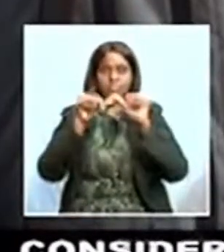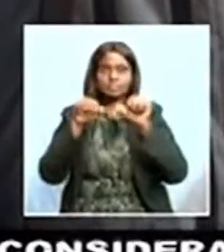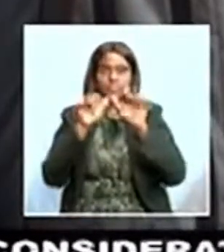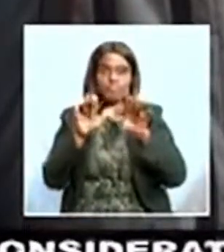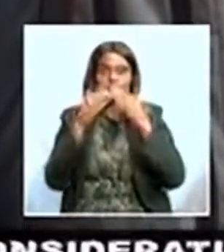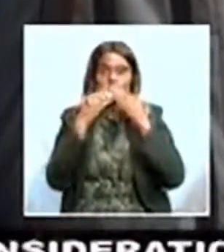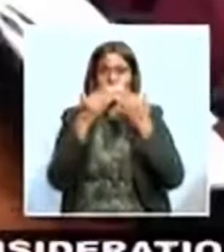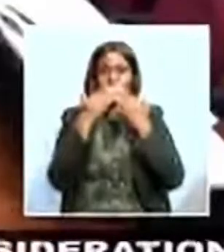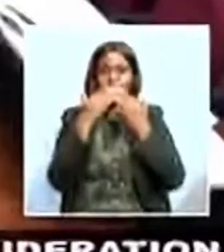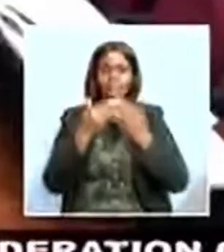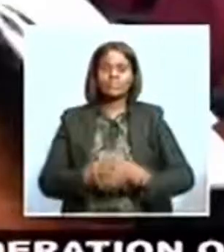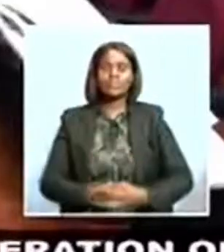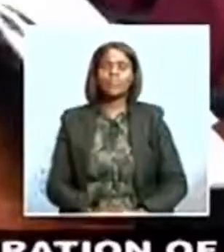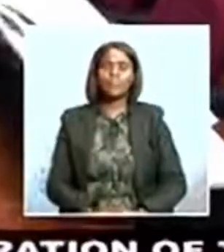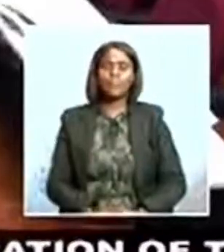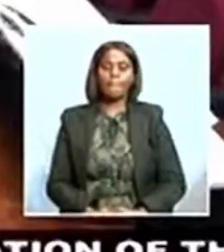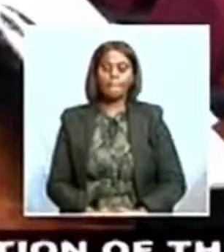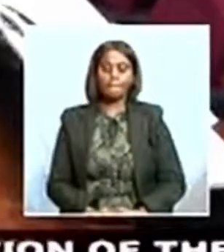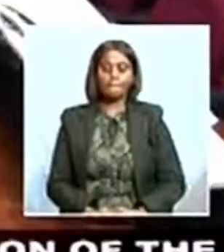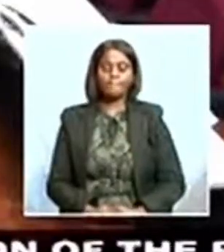you. Thank you.